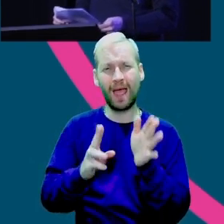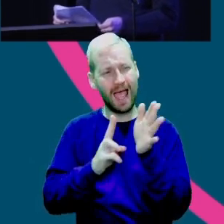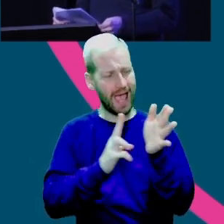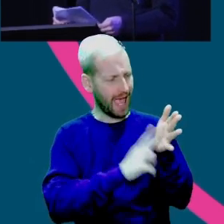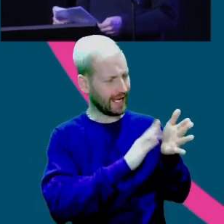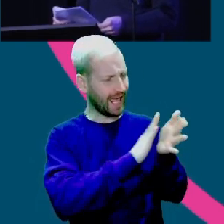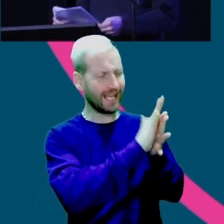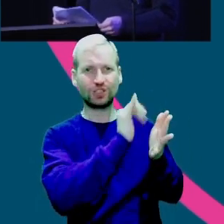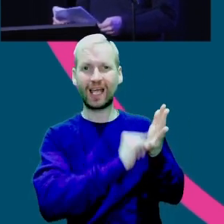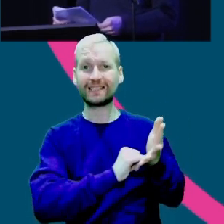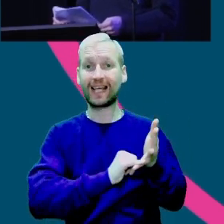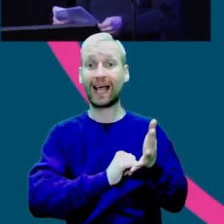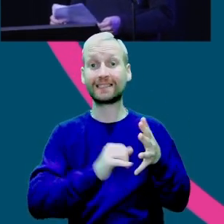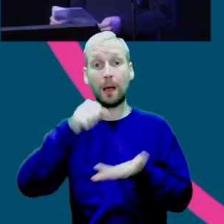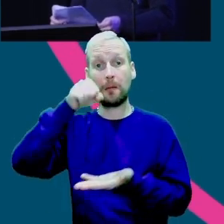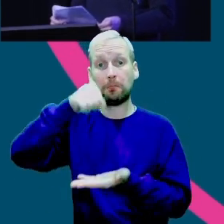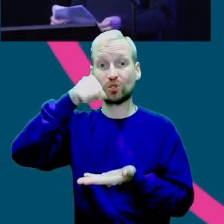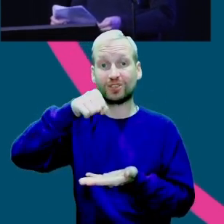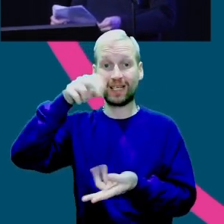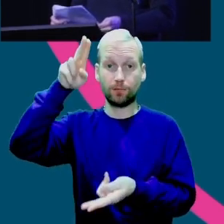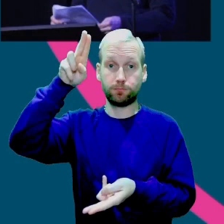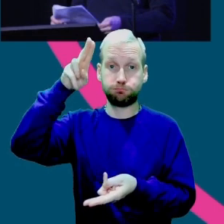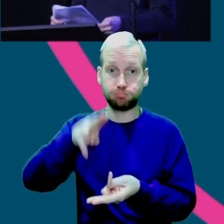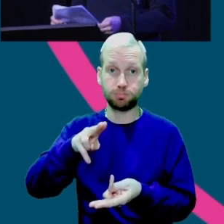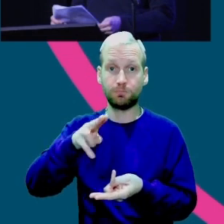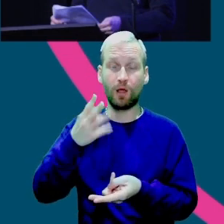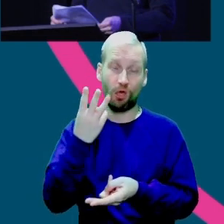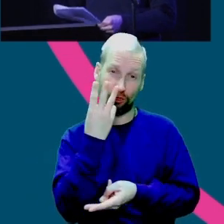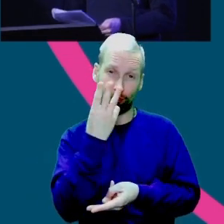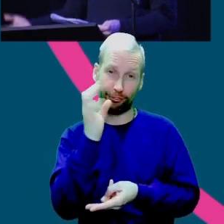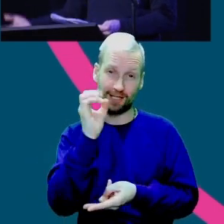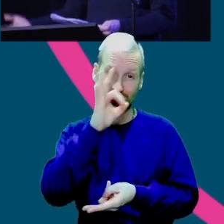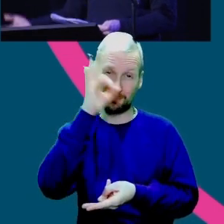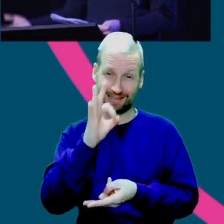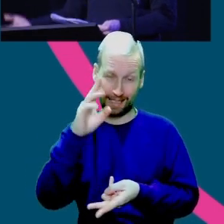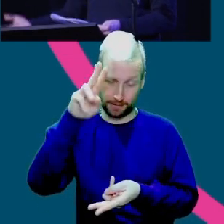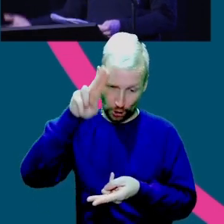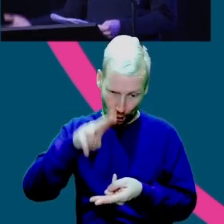cut their budgets by at least 30%. But what